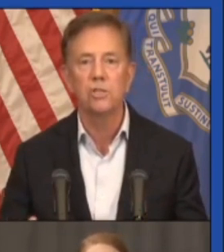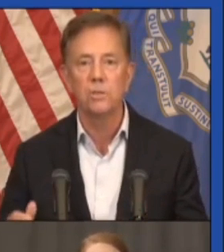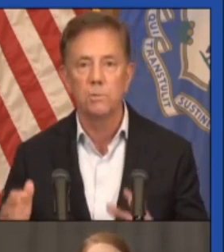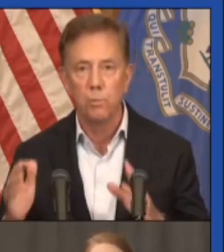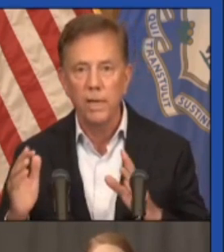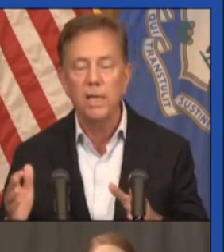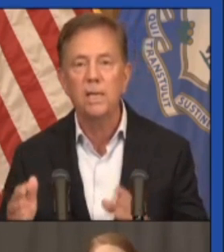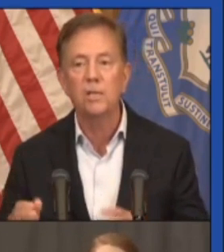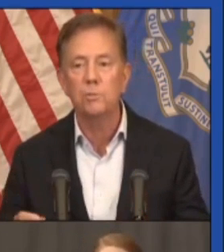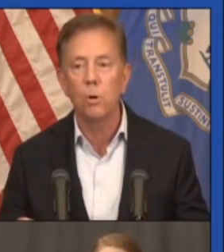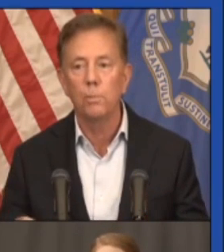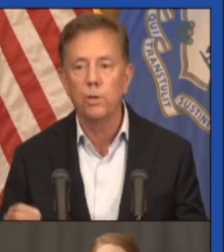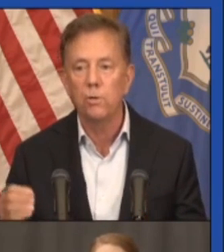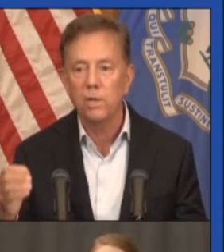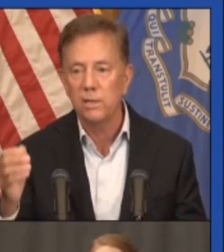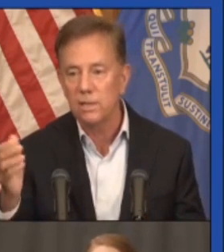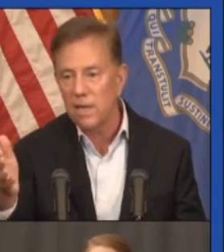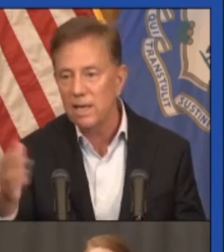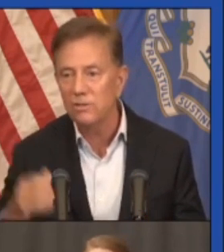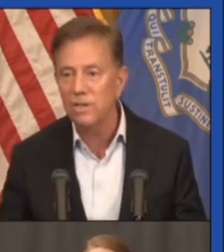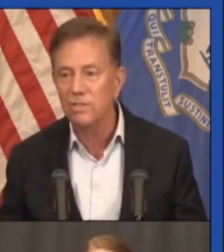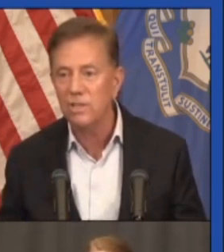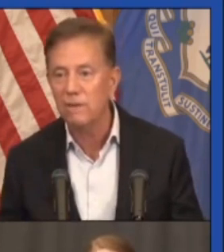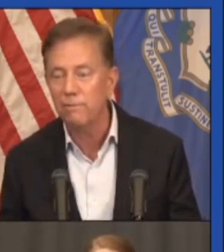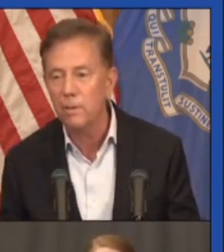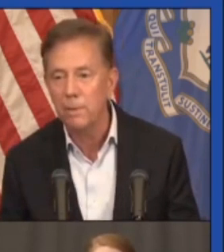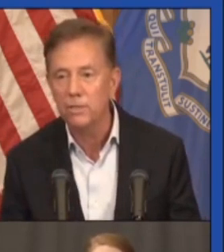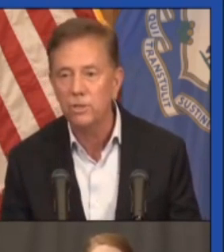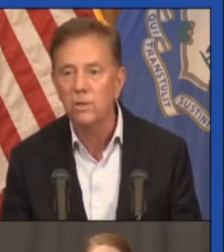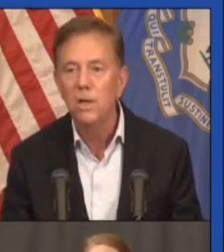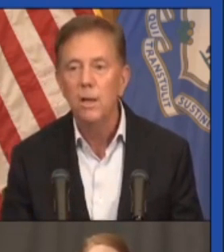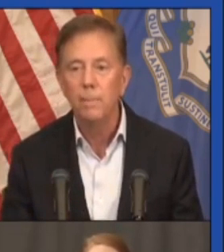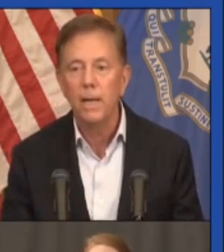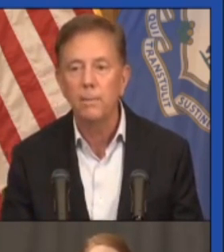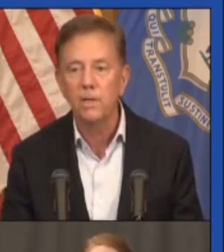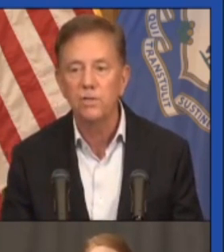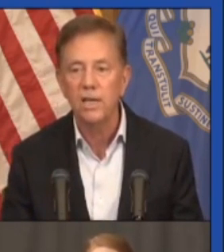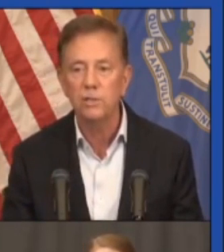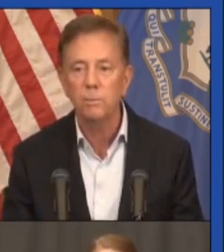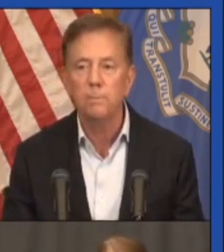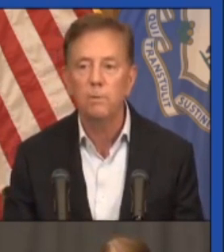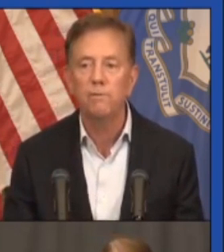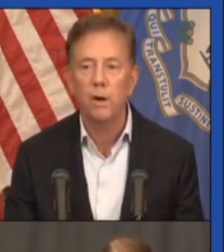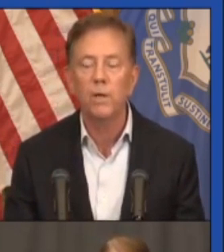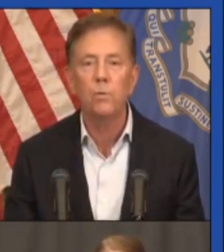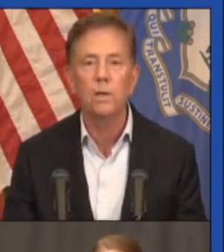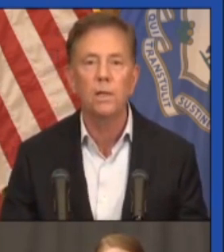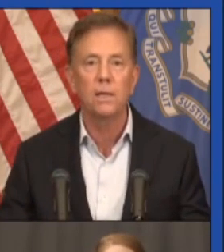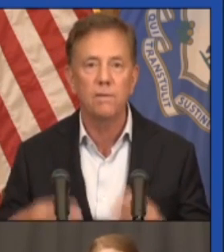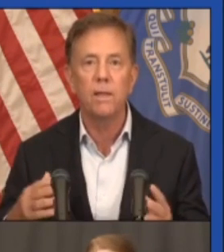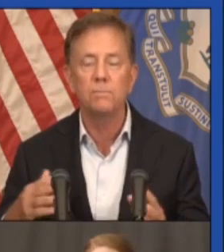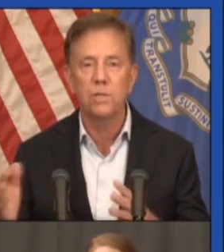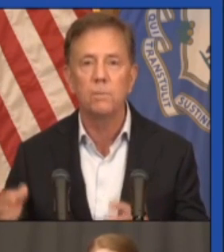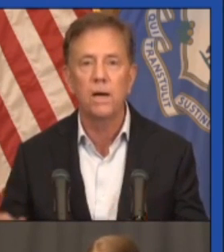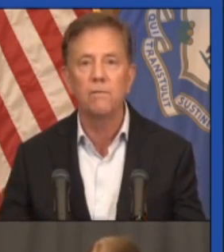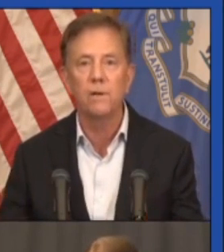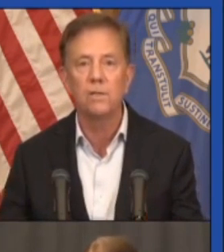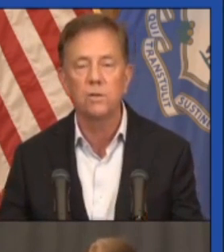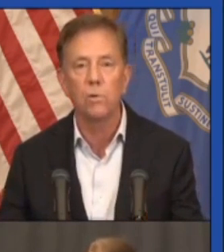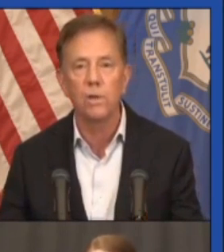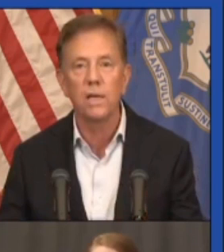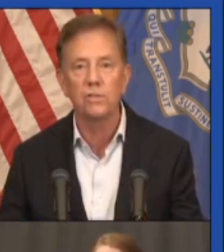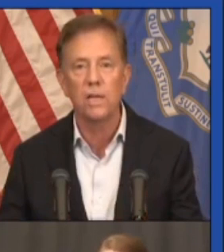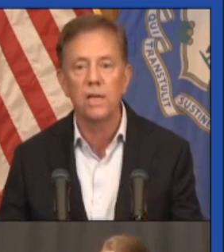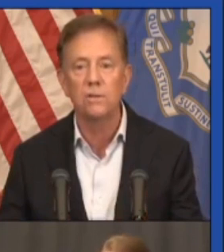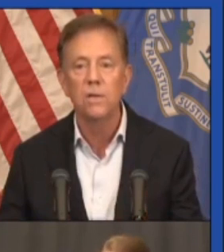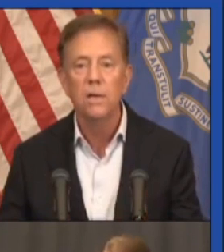hospital systems, bringing in this mobile unit, as you can see from the picture, been able to test people very quickly, give them some